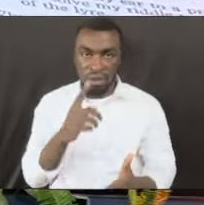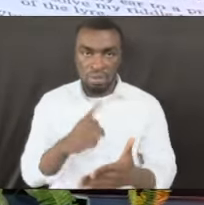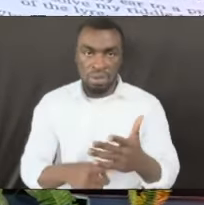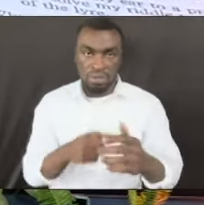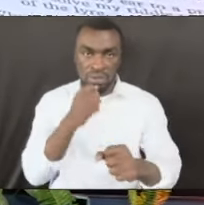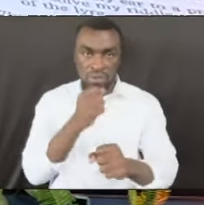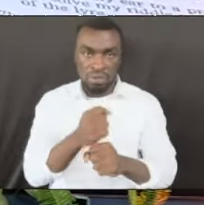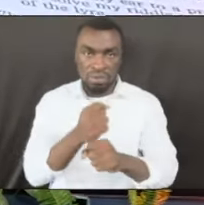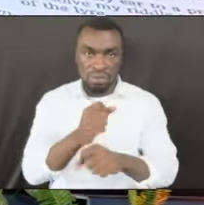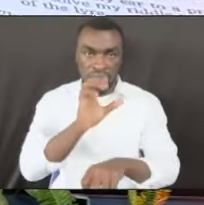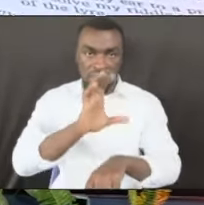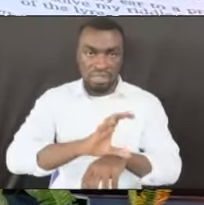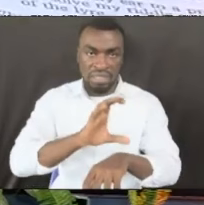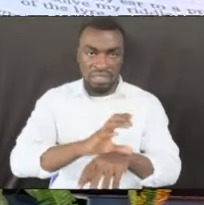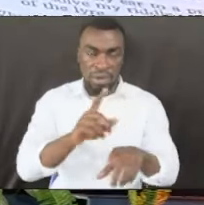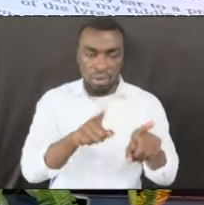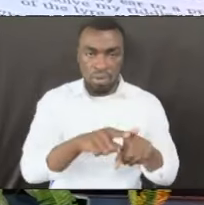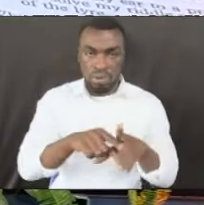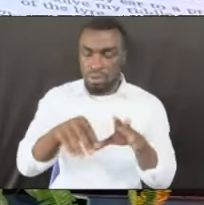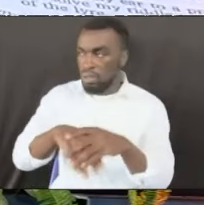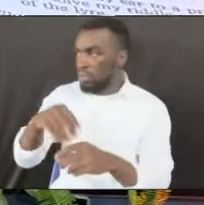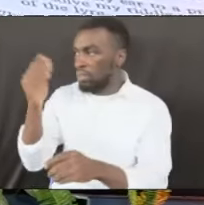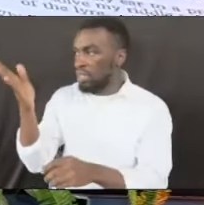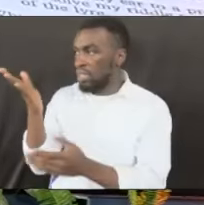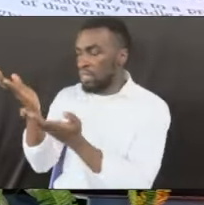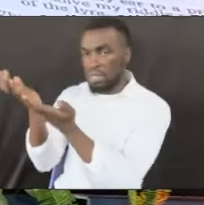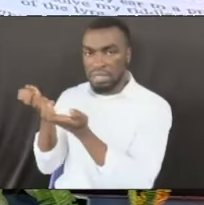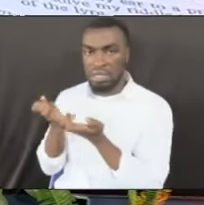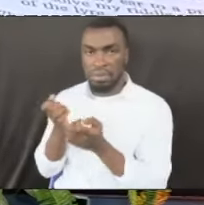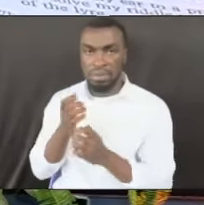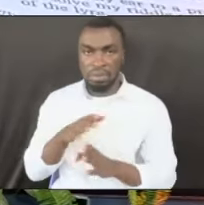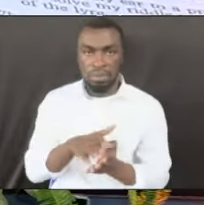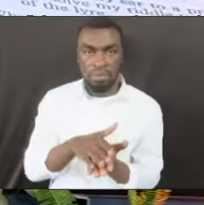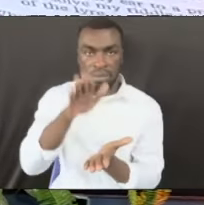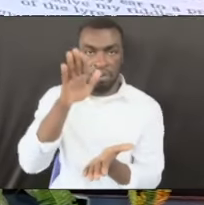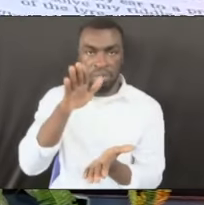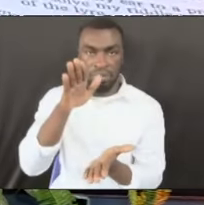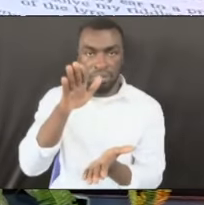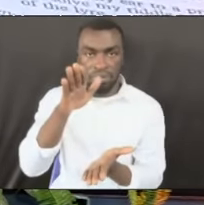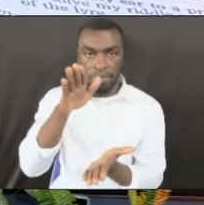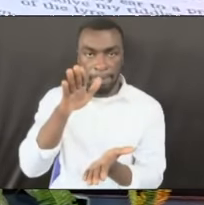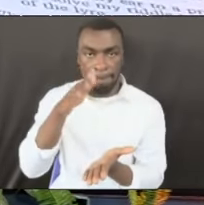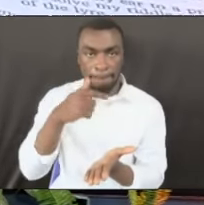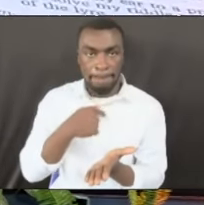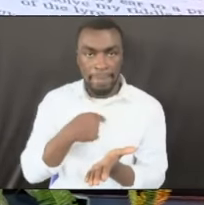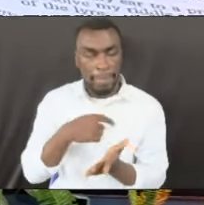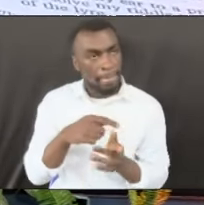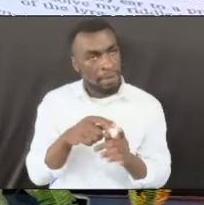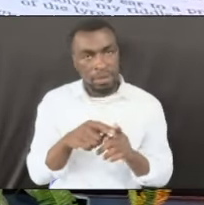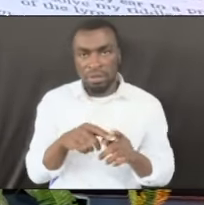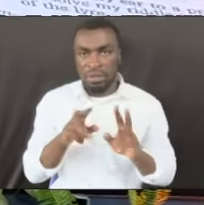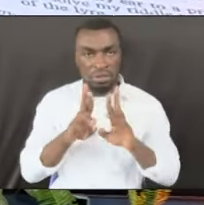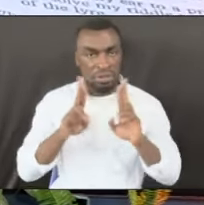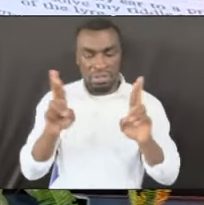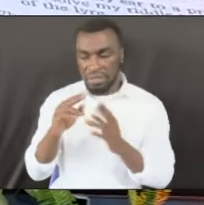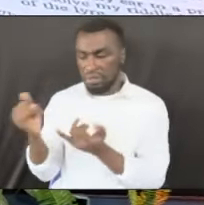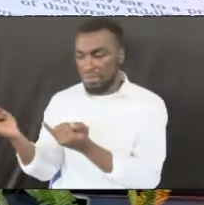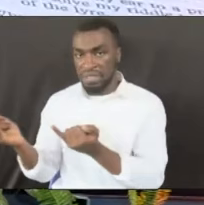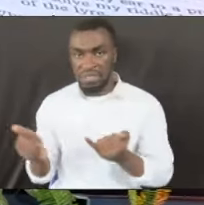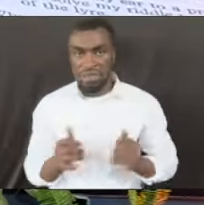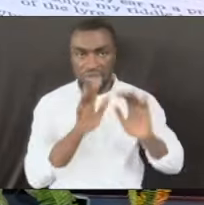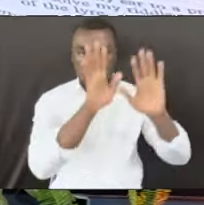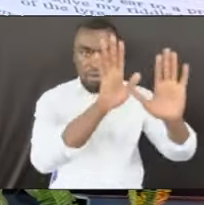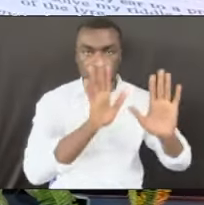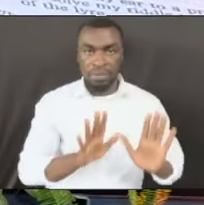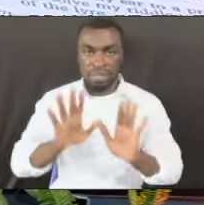there they need it more. So make a point. I am already inviting you to the campaign I'm sure of,